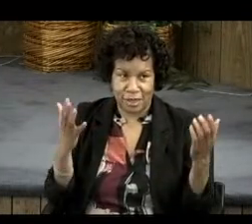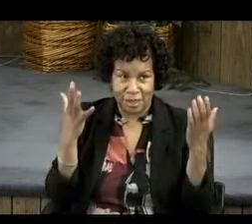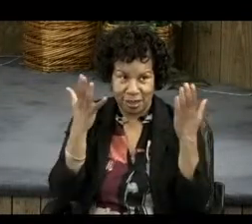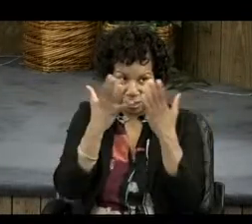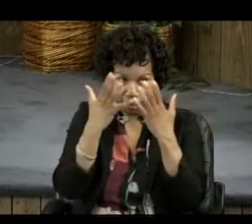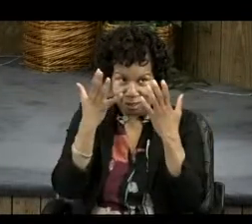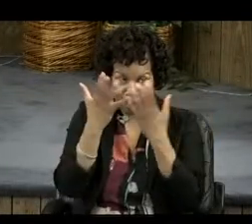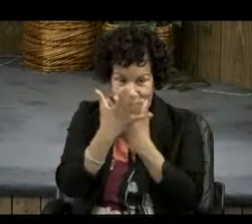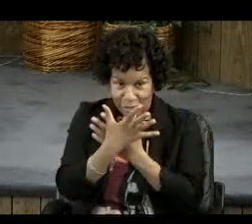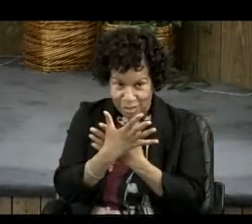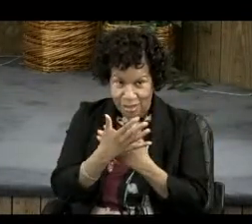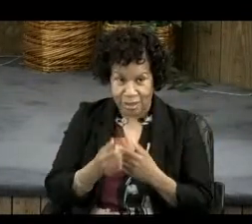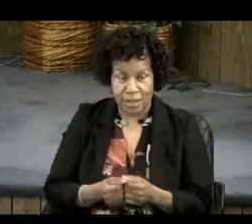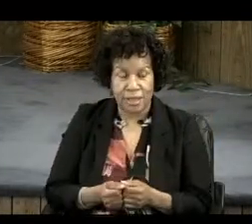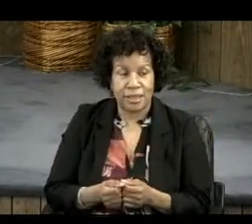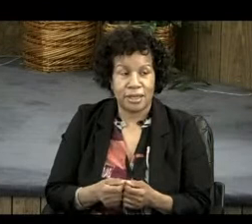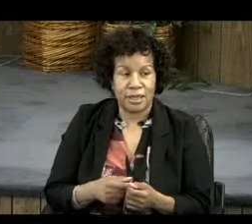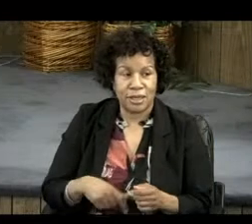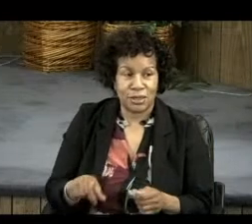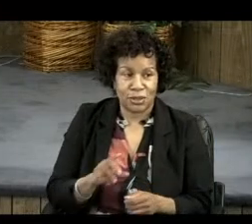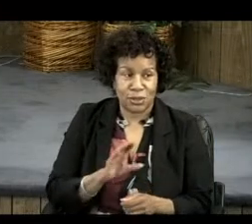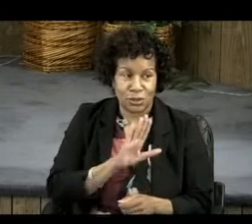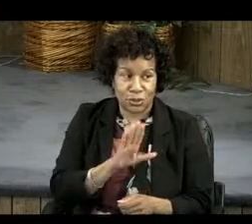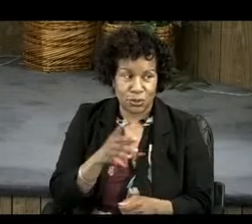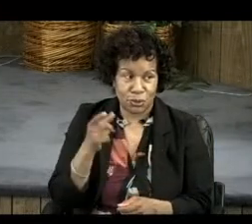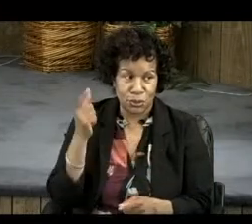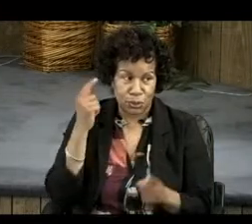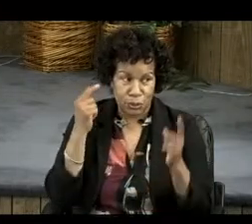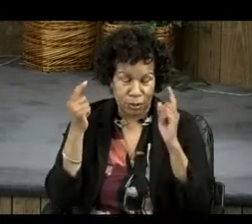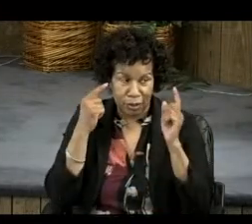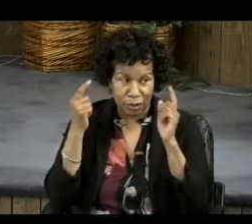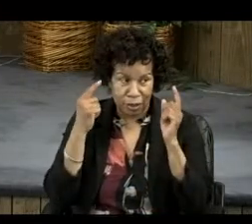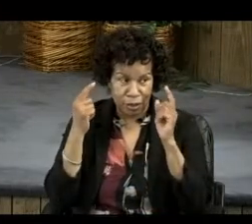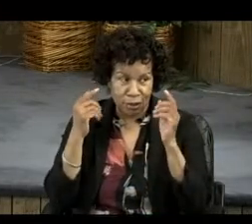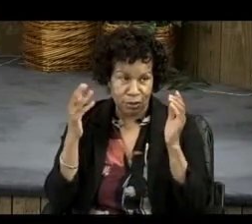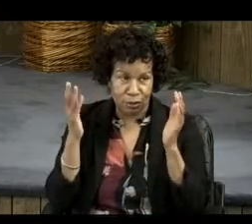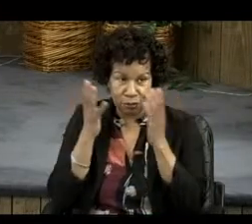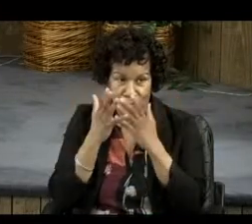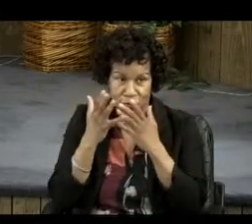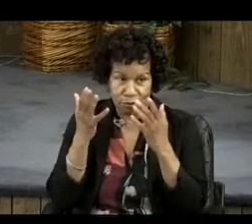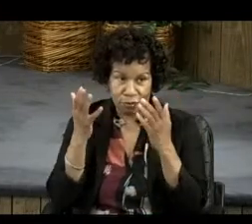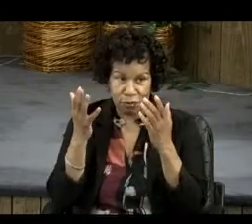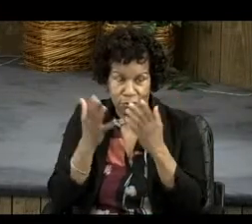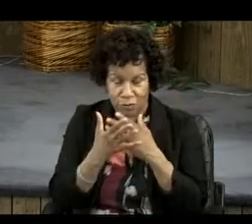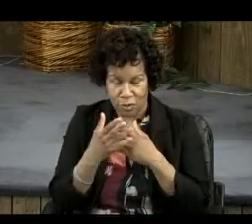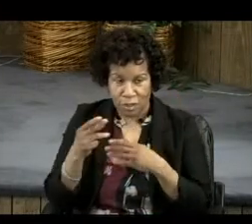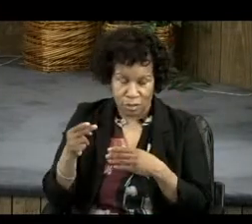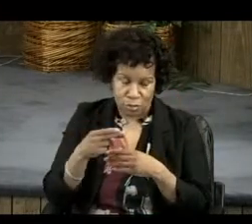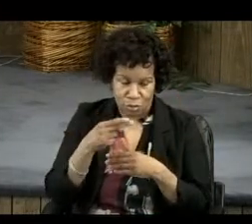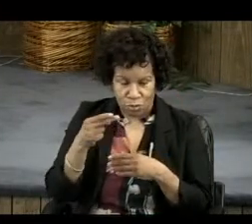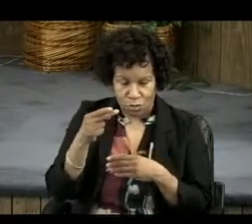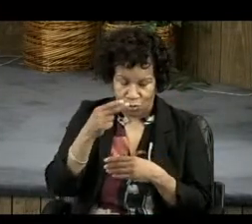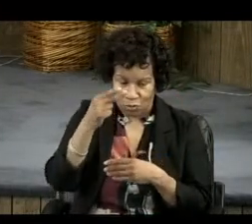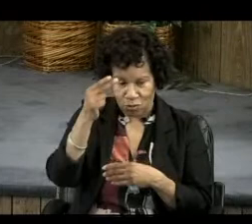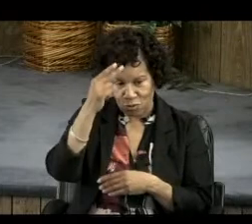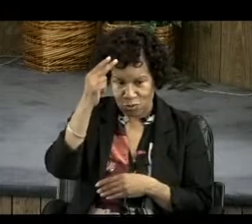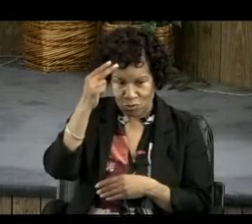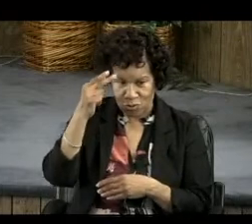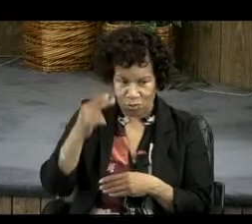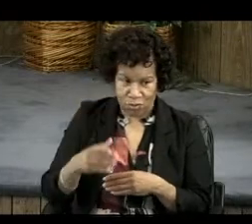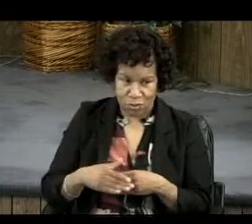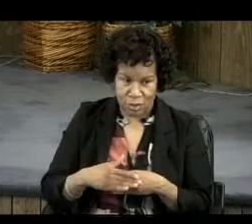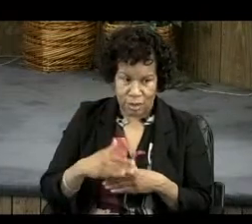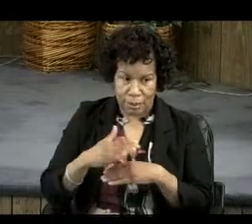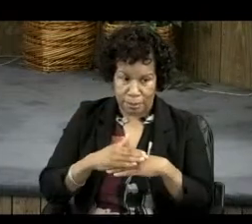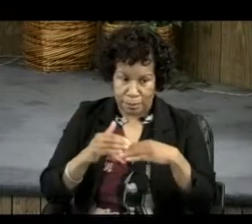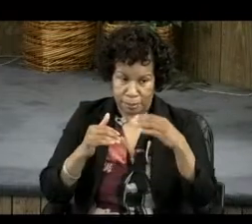Samuel 17, you're going to hear the fear elevate more. And more and more.